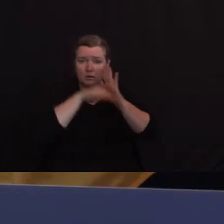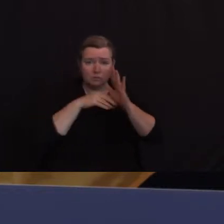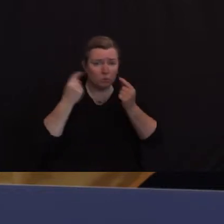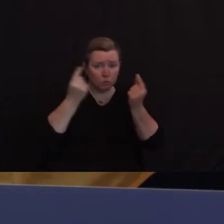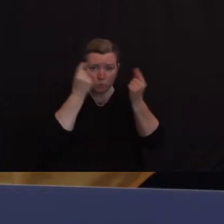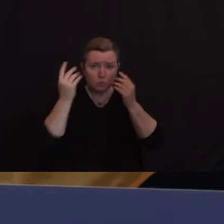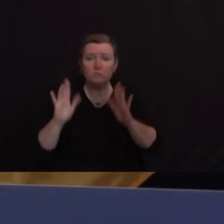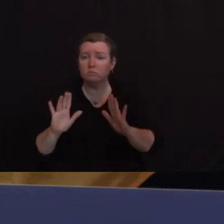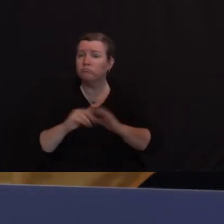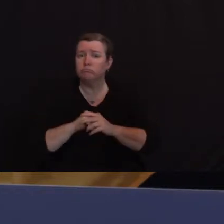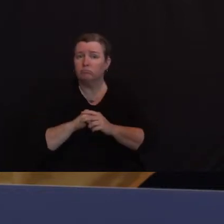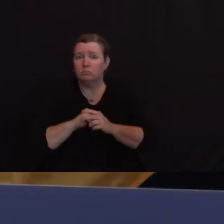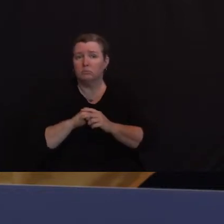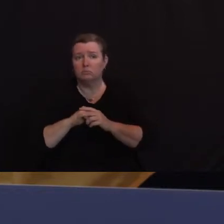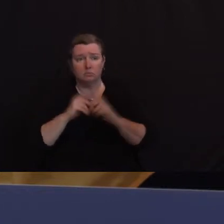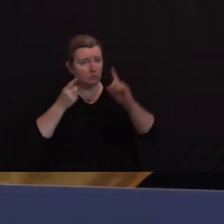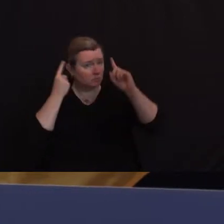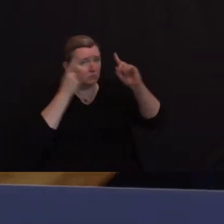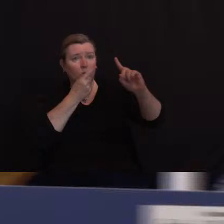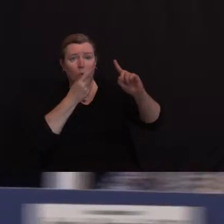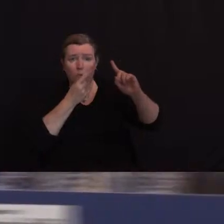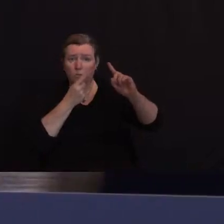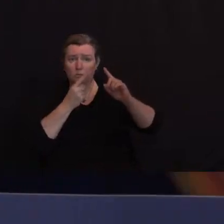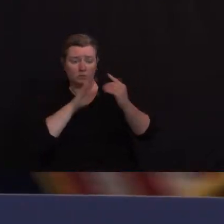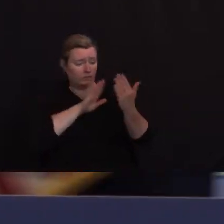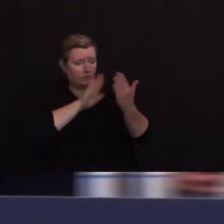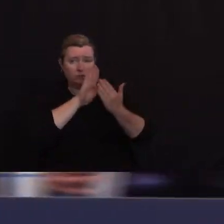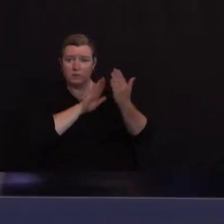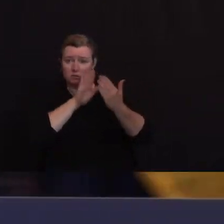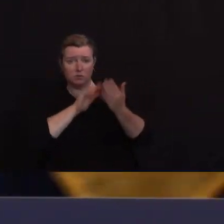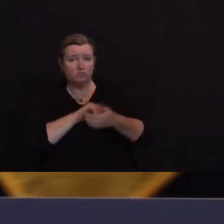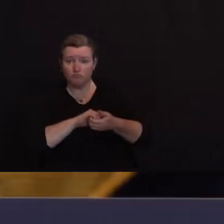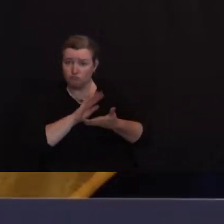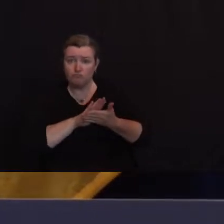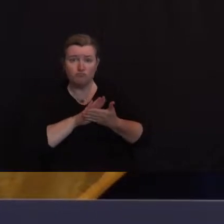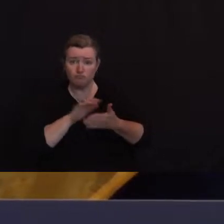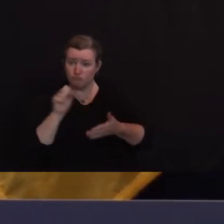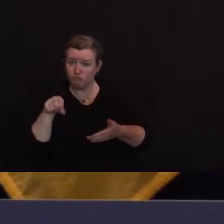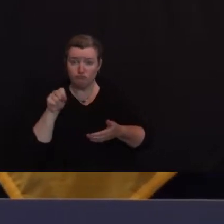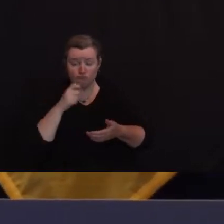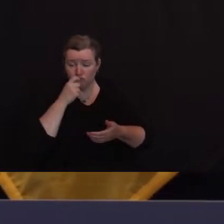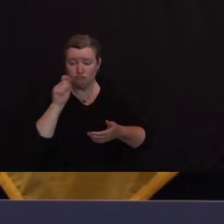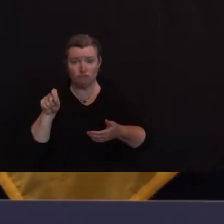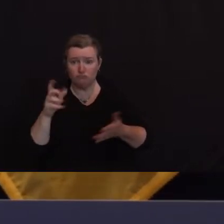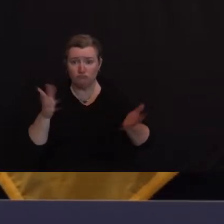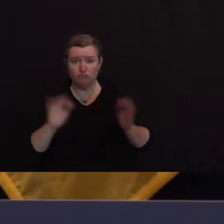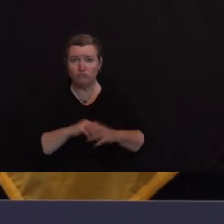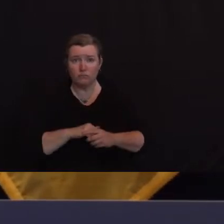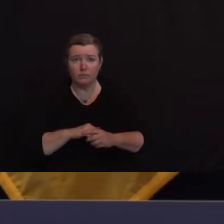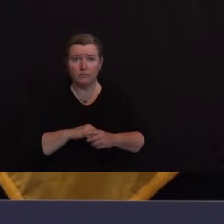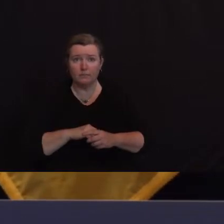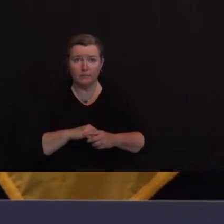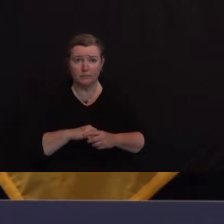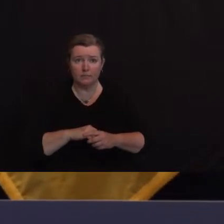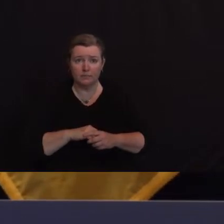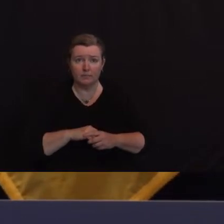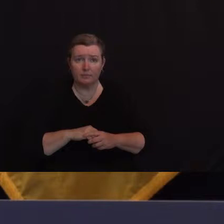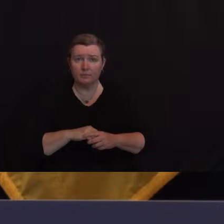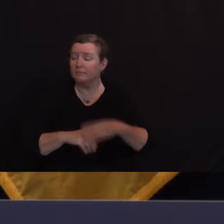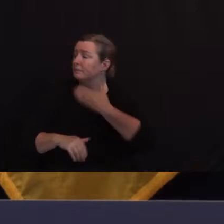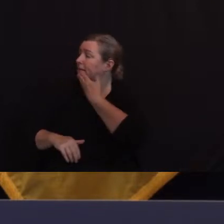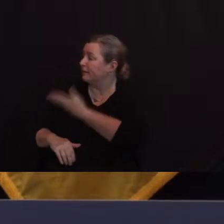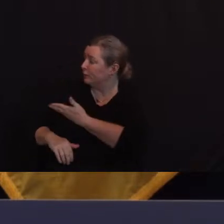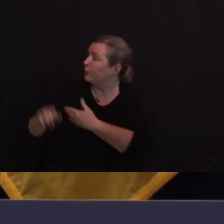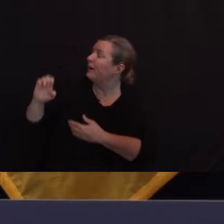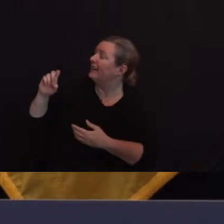keep the kids in school. Ed, good to have you back, by the way. Thank you. Alex, good afternoon.